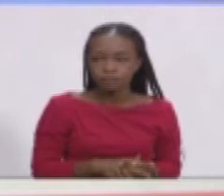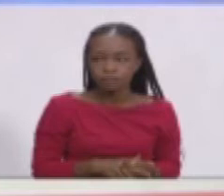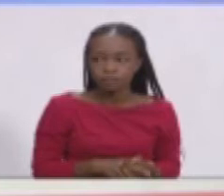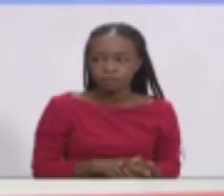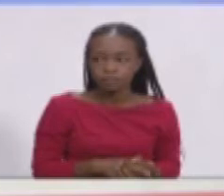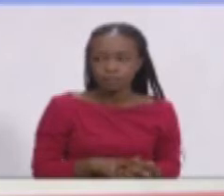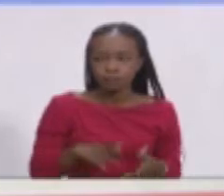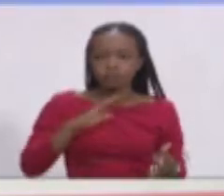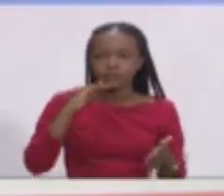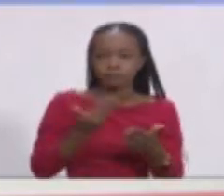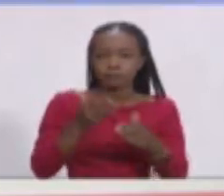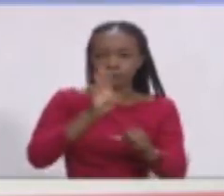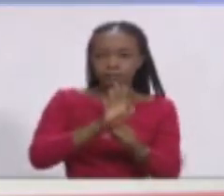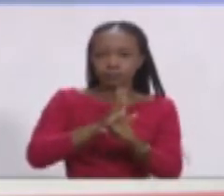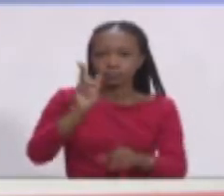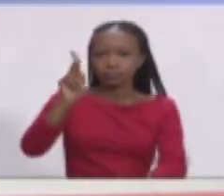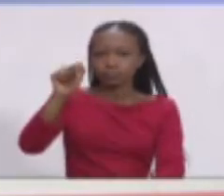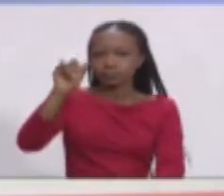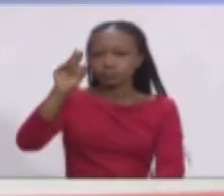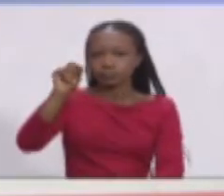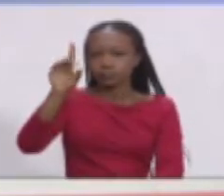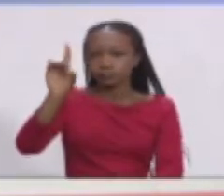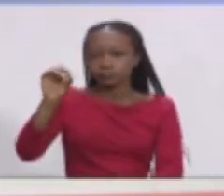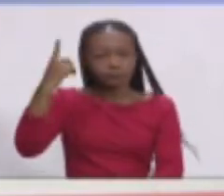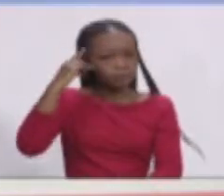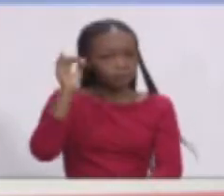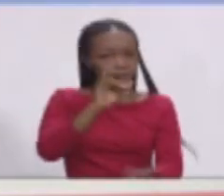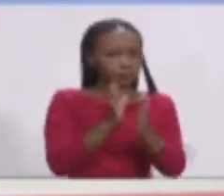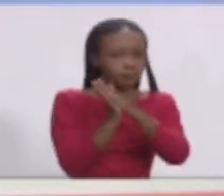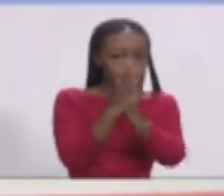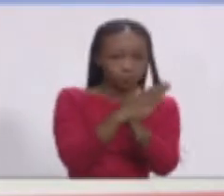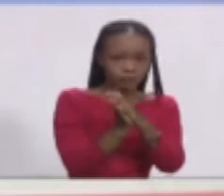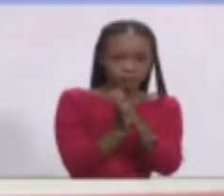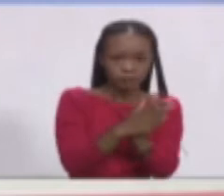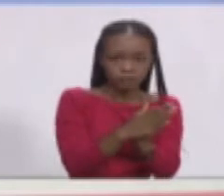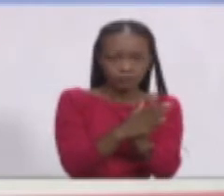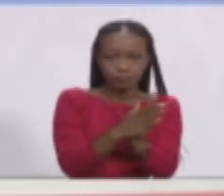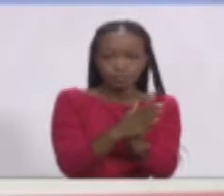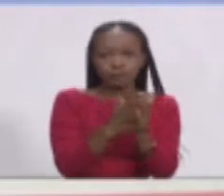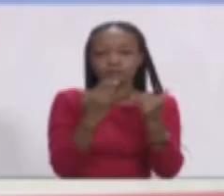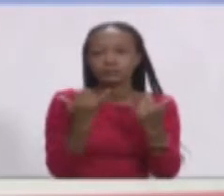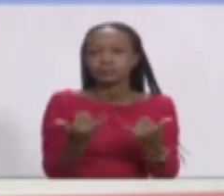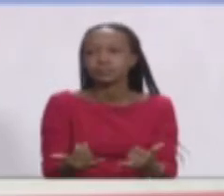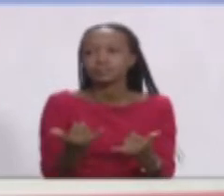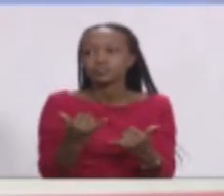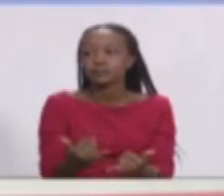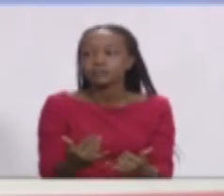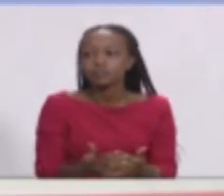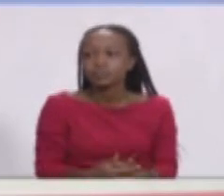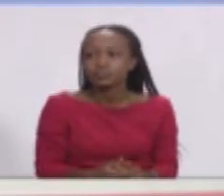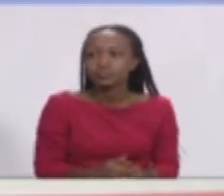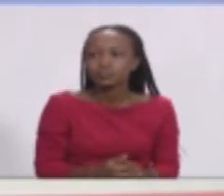All right, thank you very much, Kaindo Stefano, for that. Very interesting. Someone says watoto atashtuka. All right. Now, elsewhere, the government has begun